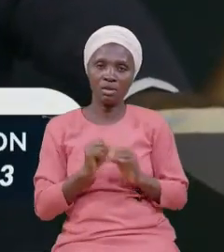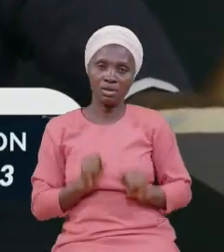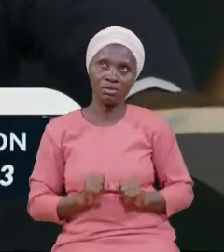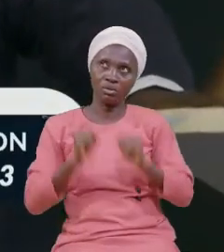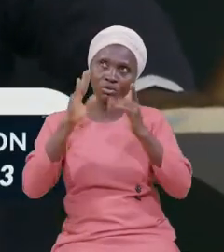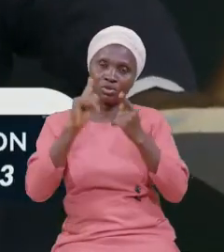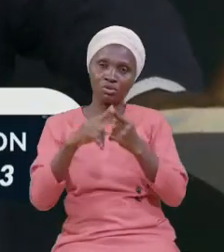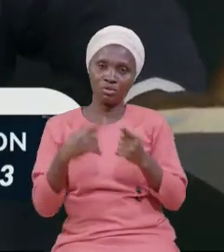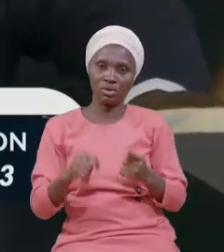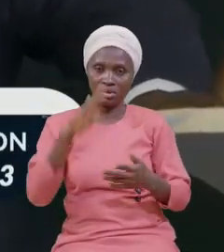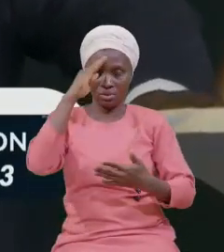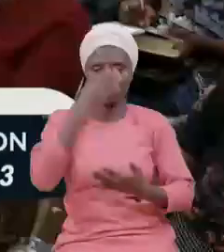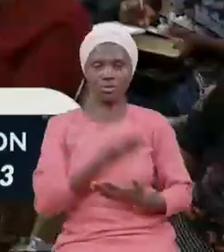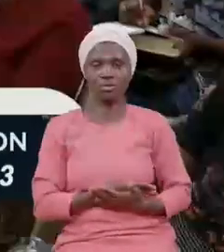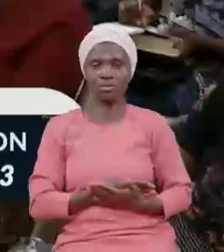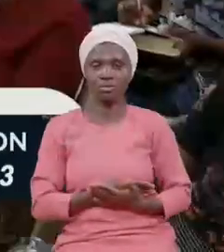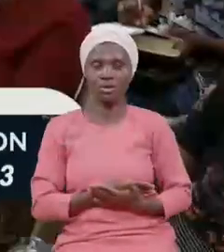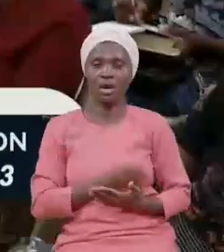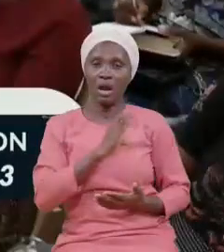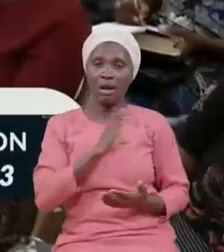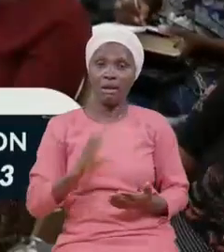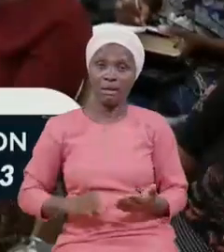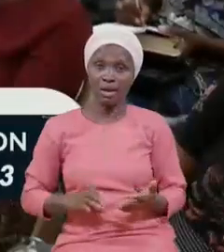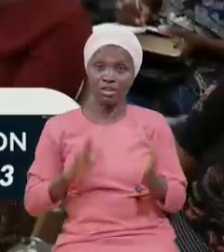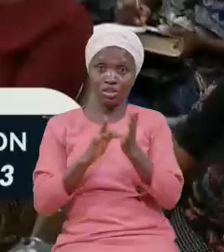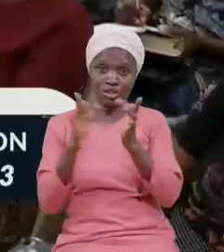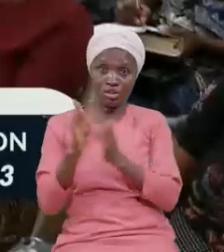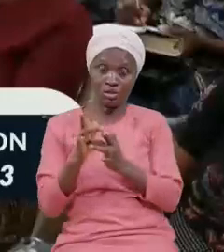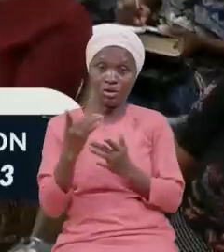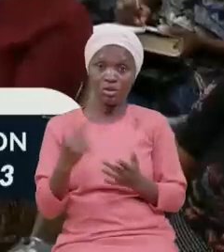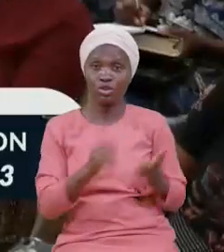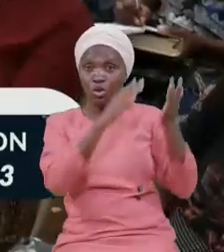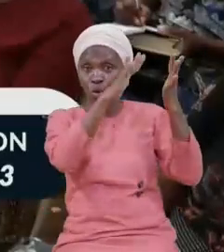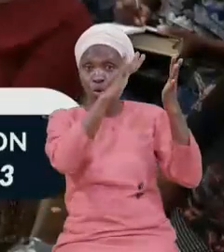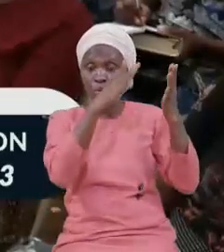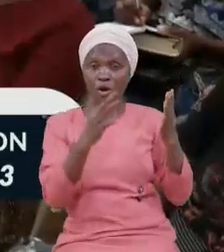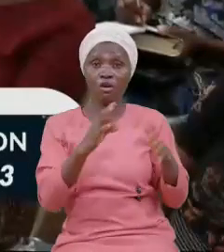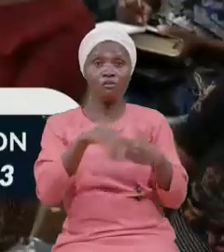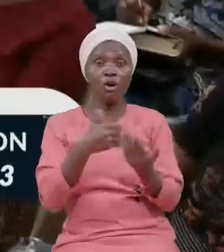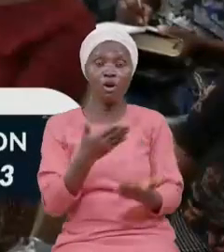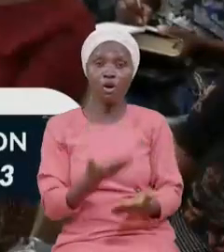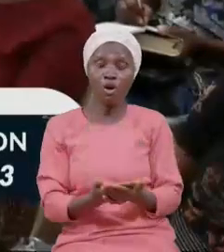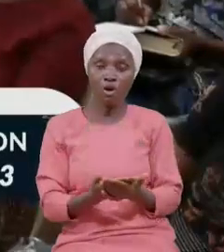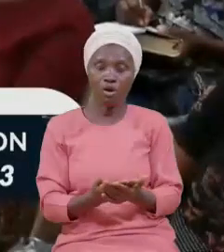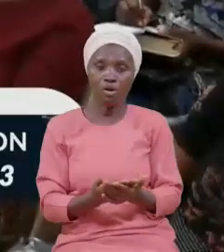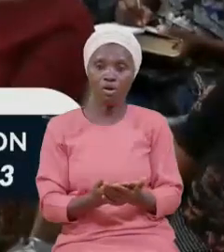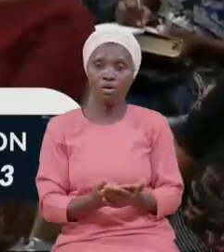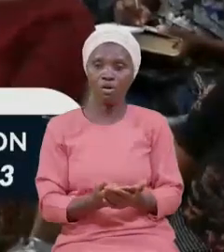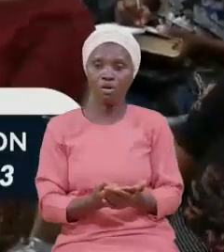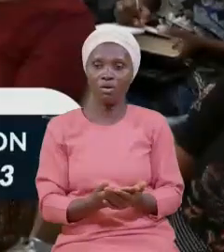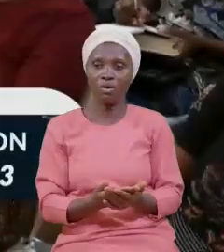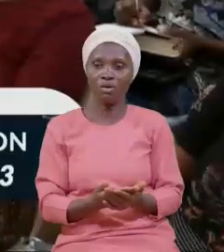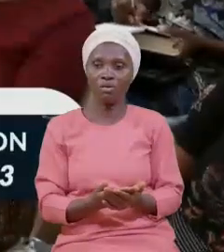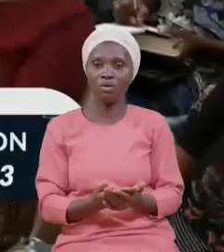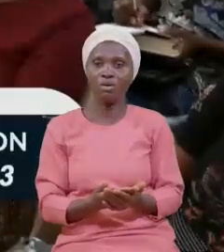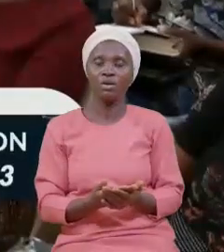Jesus, the hope of all in submission to the Son. In